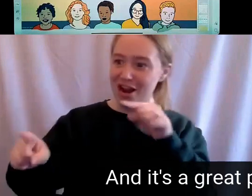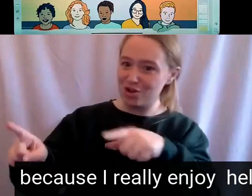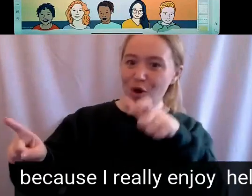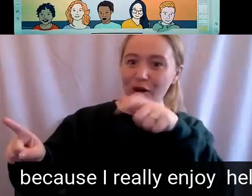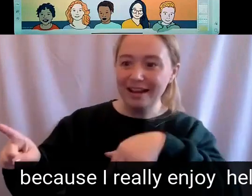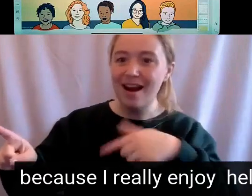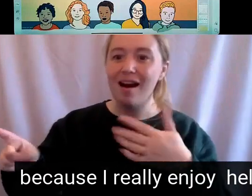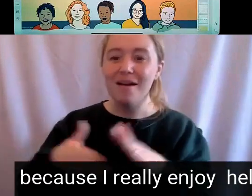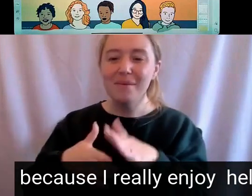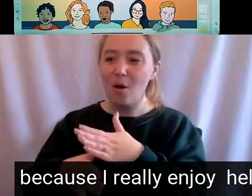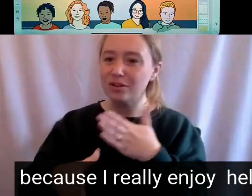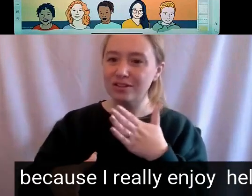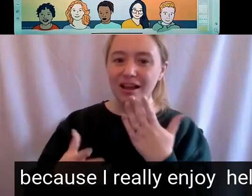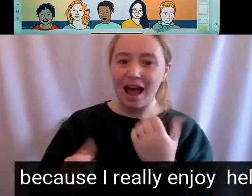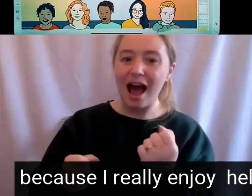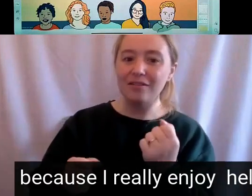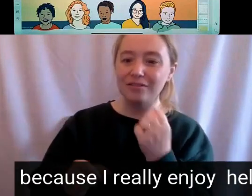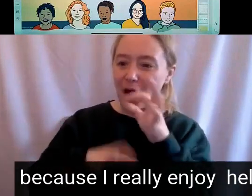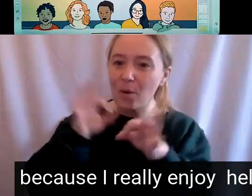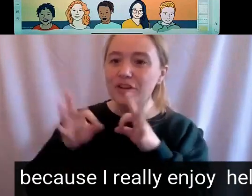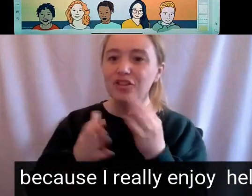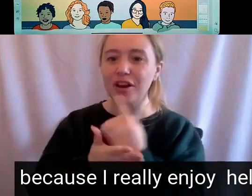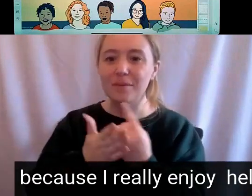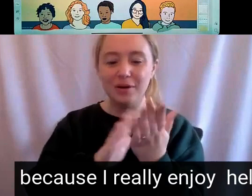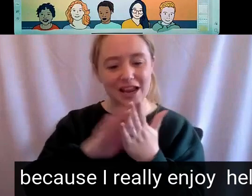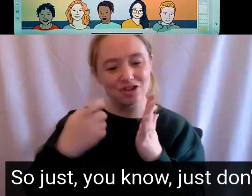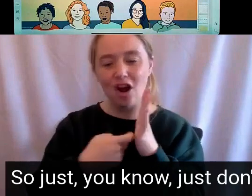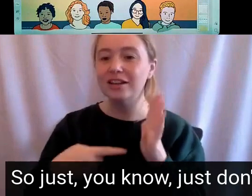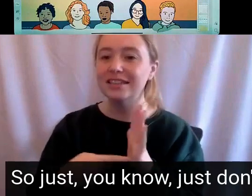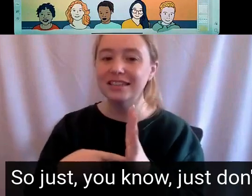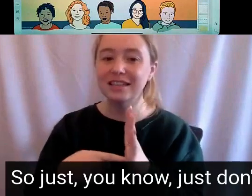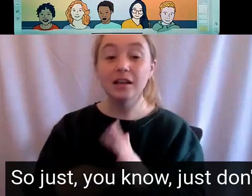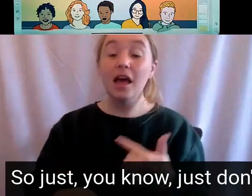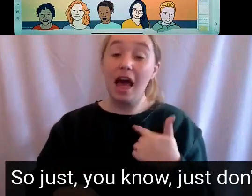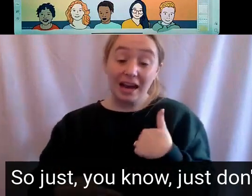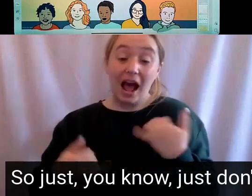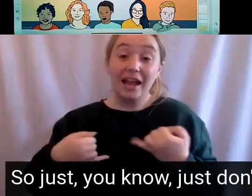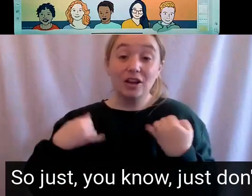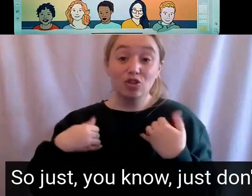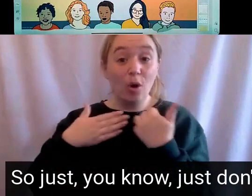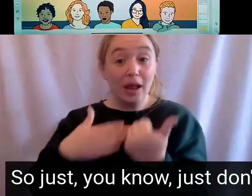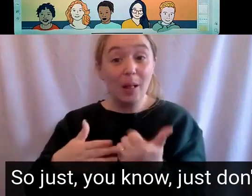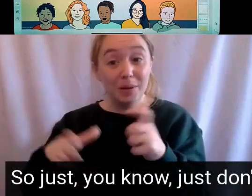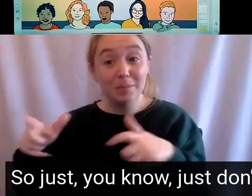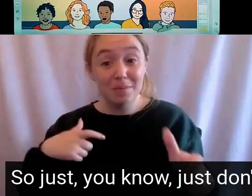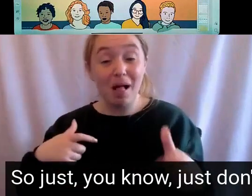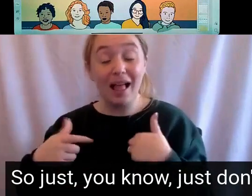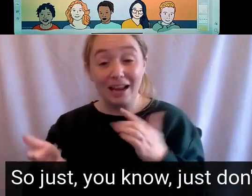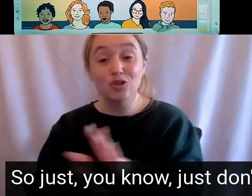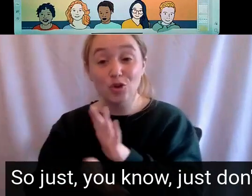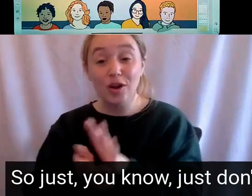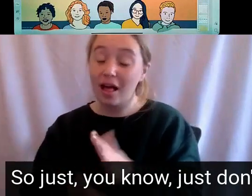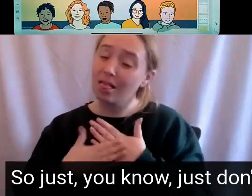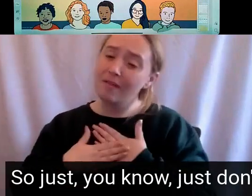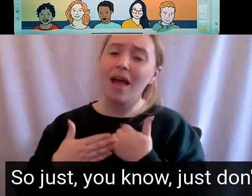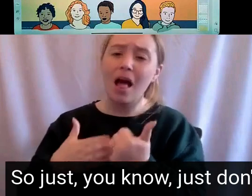because I really enjoy helping people help themselves. That's so great. Just don't